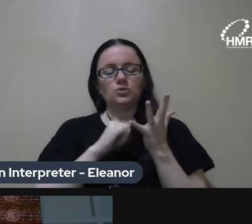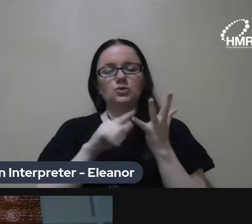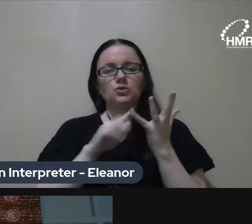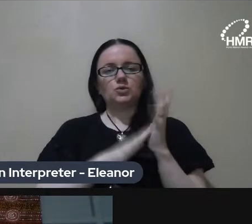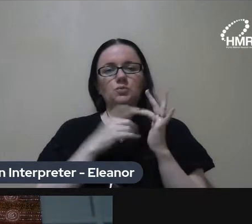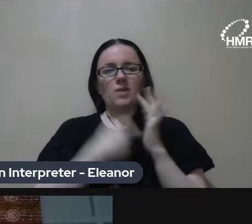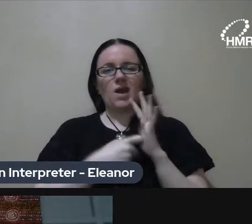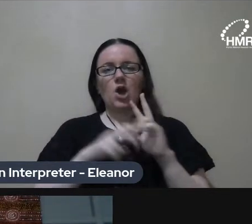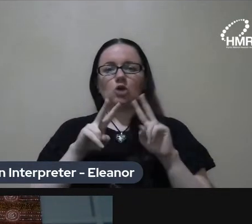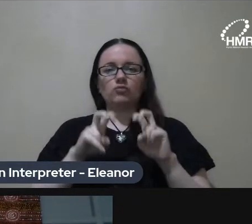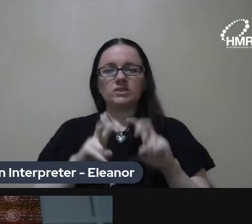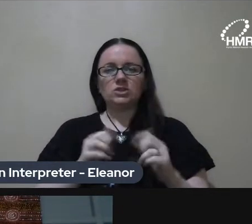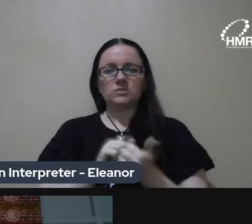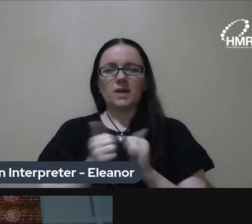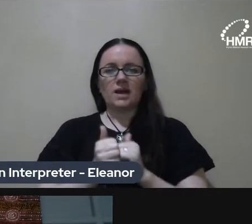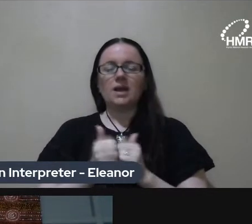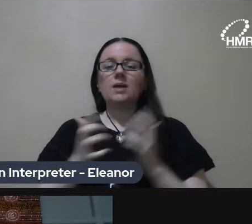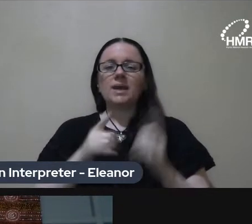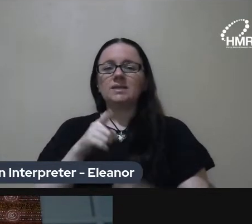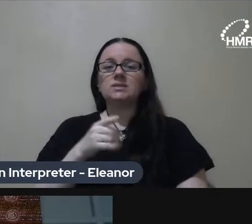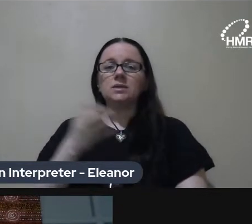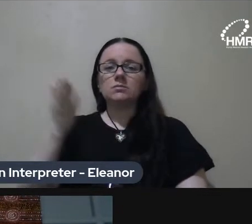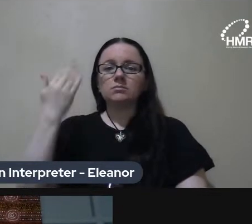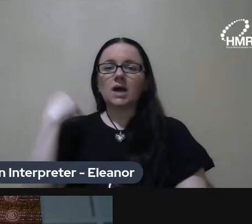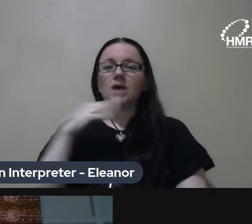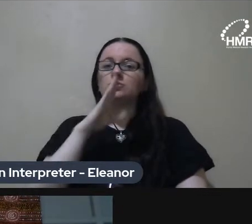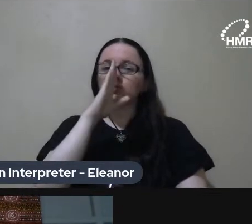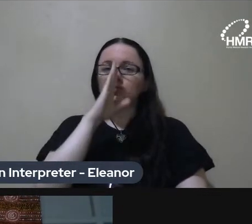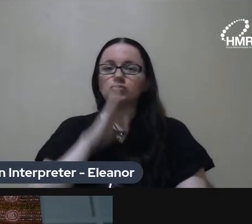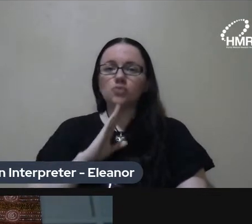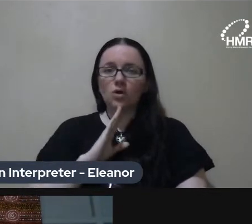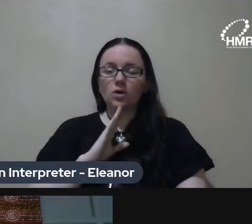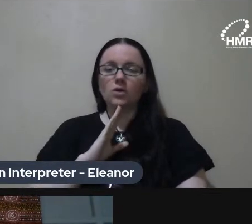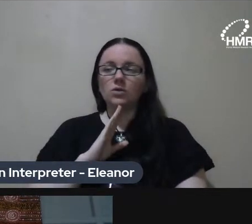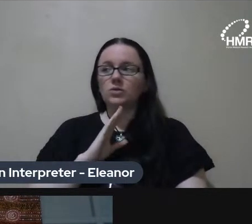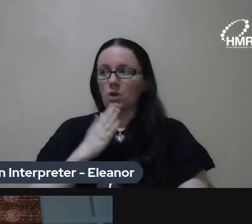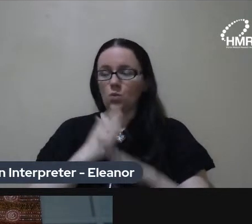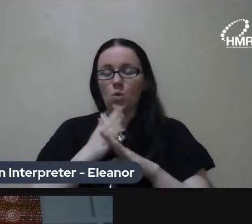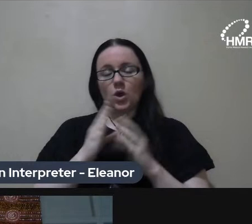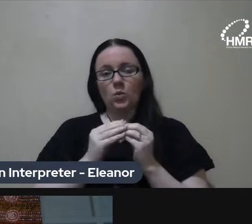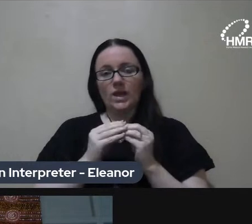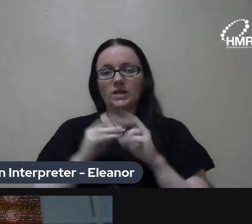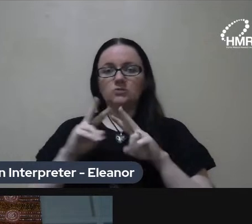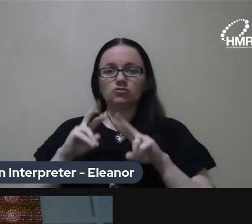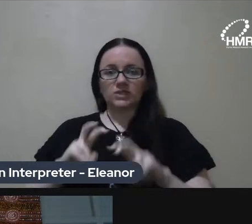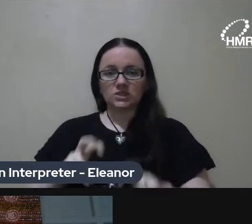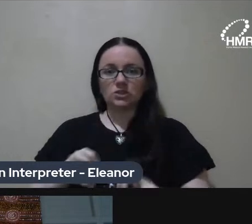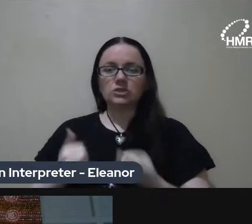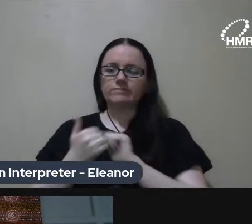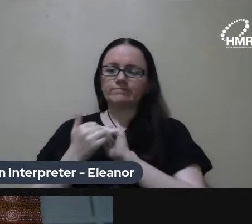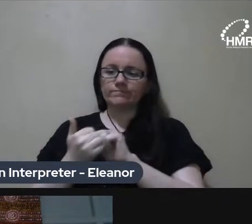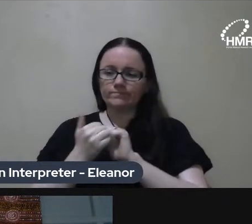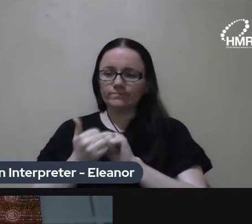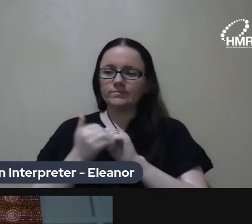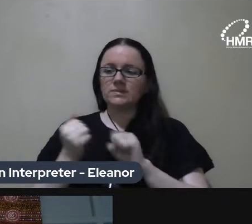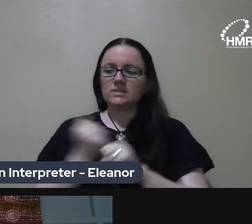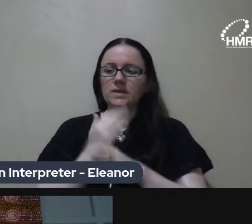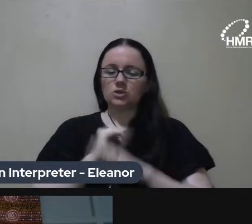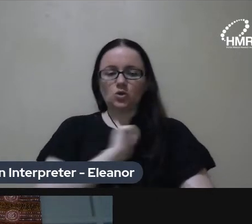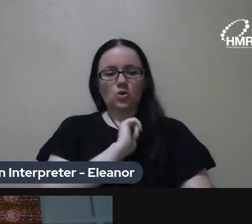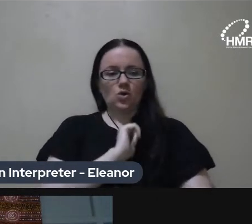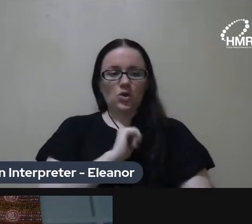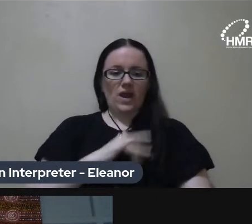technical term for someone that's had a stroke who works together with researchers to make sure that the views and values and experiences, these